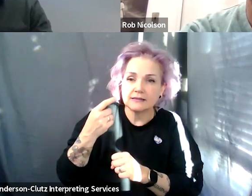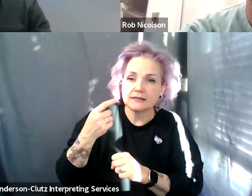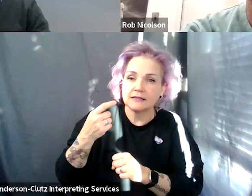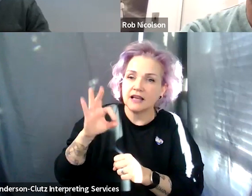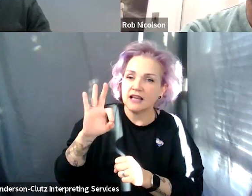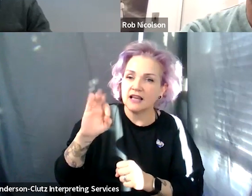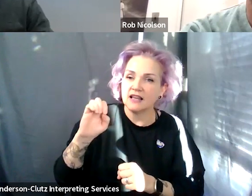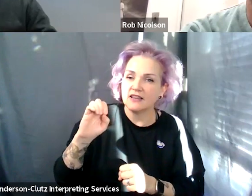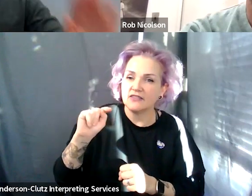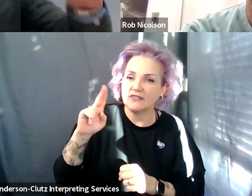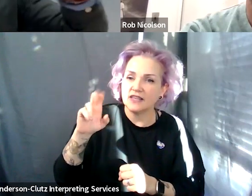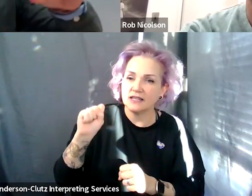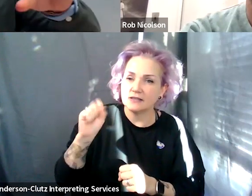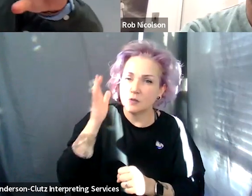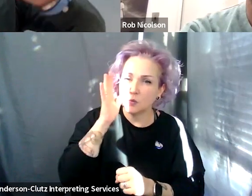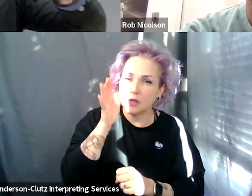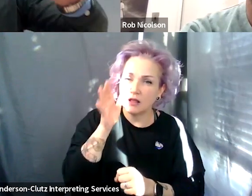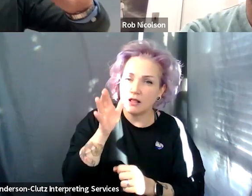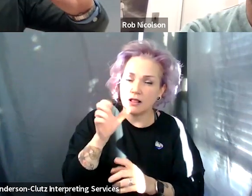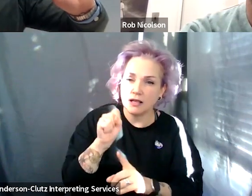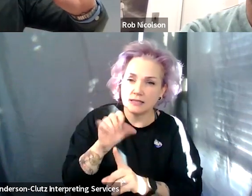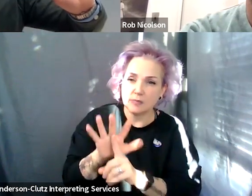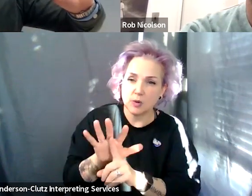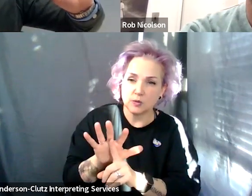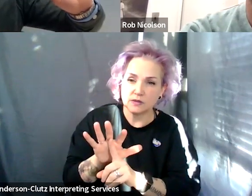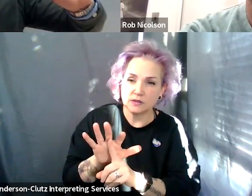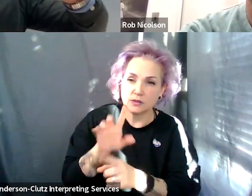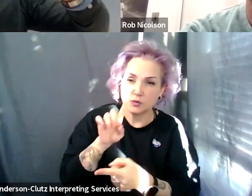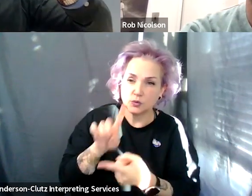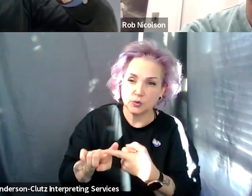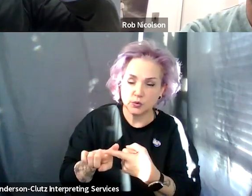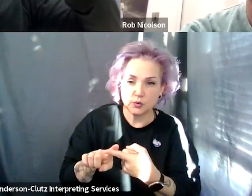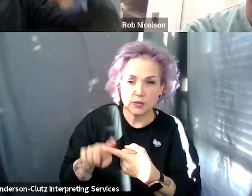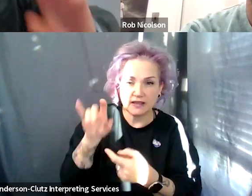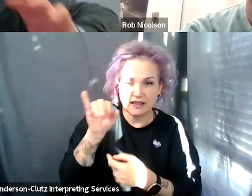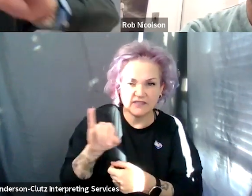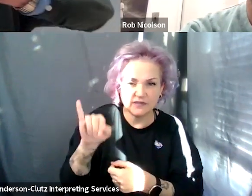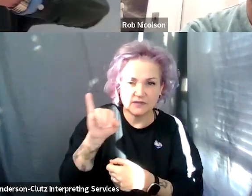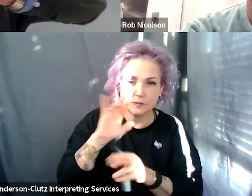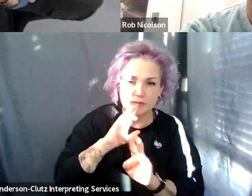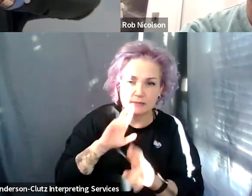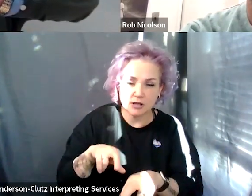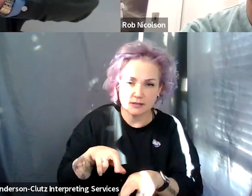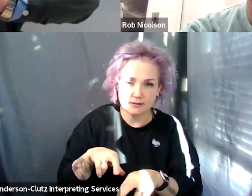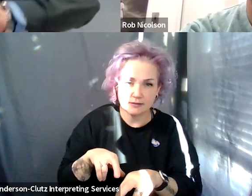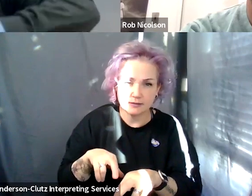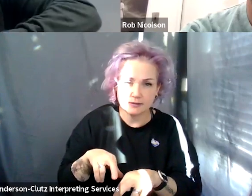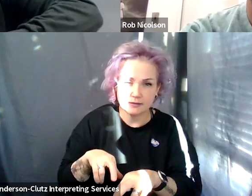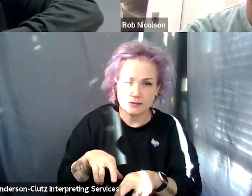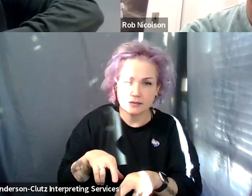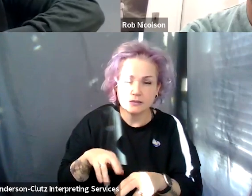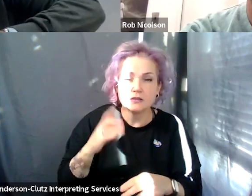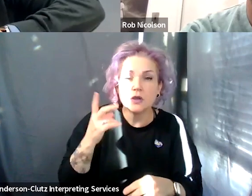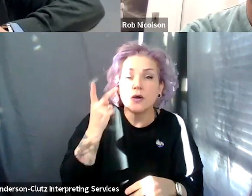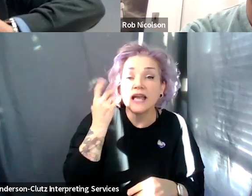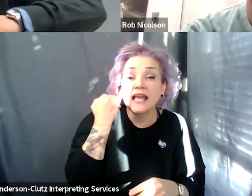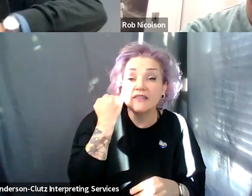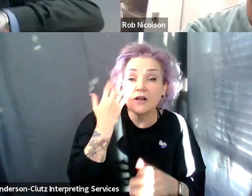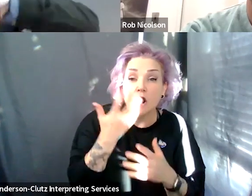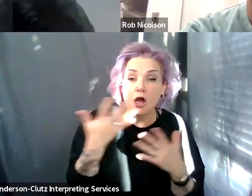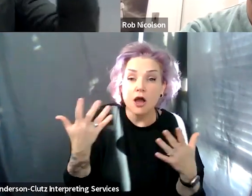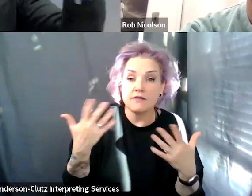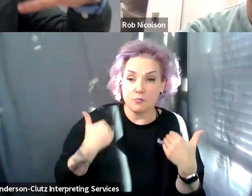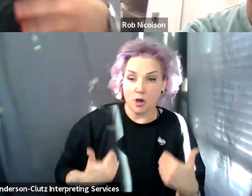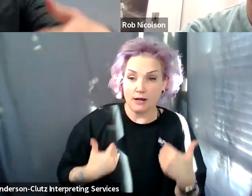what happened is there is one key study that showed it is the placental immune cells. So